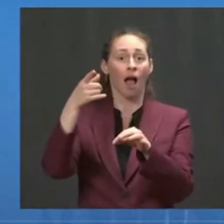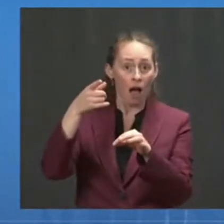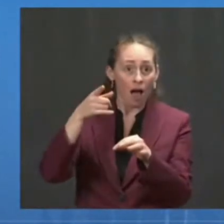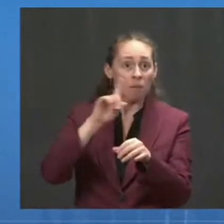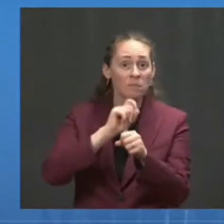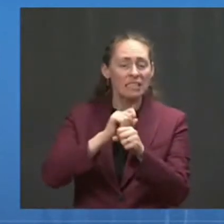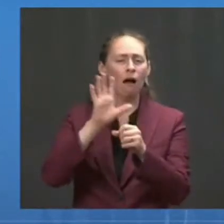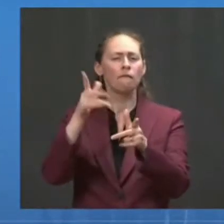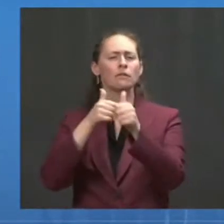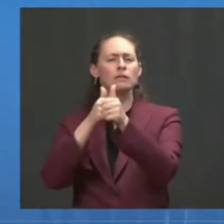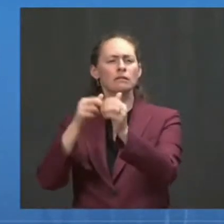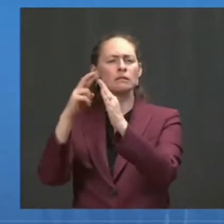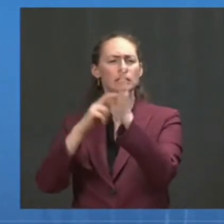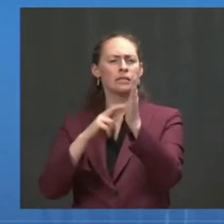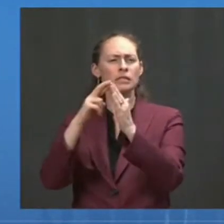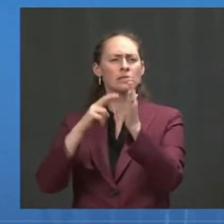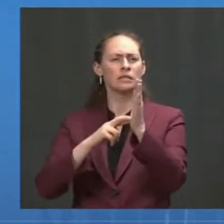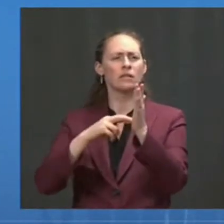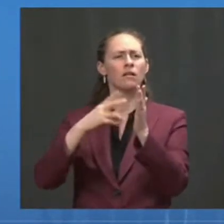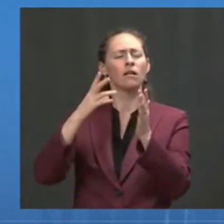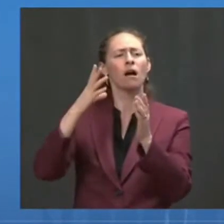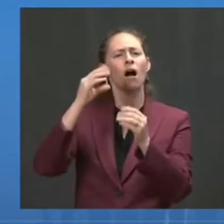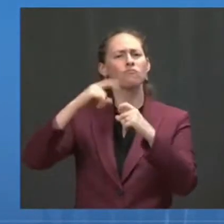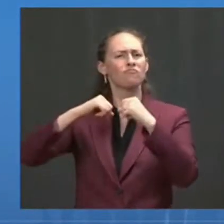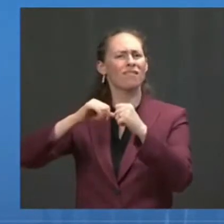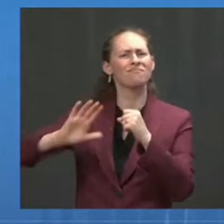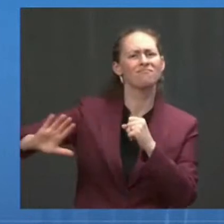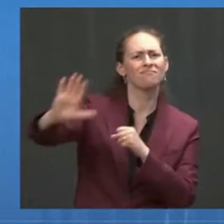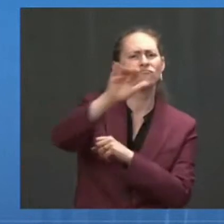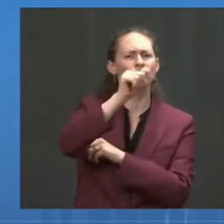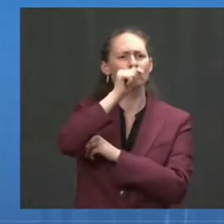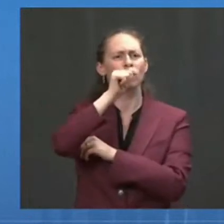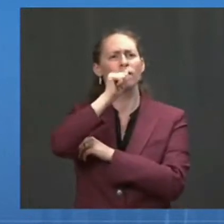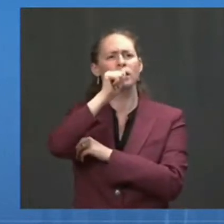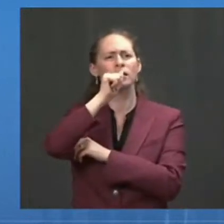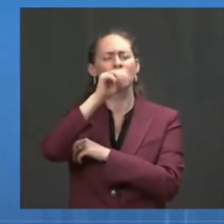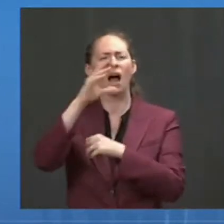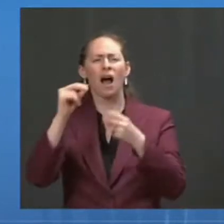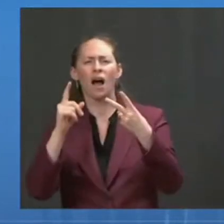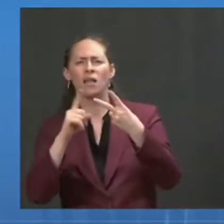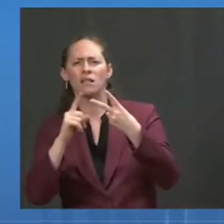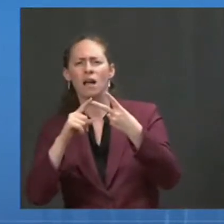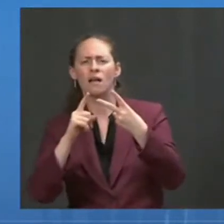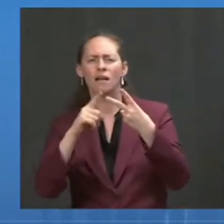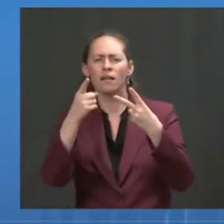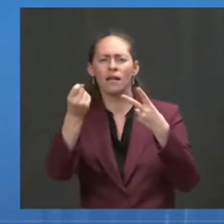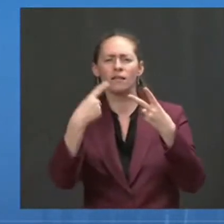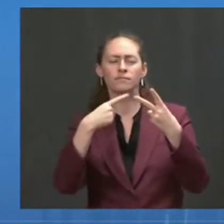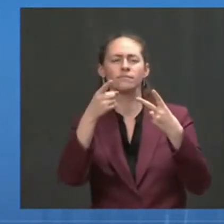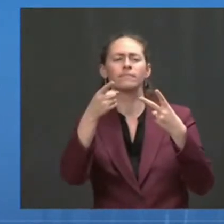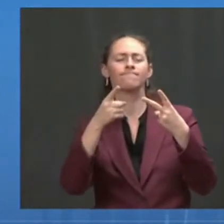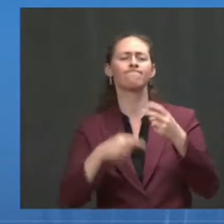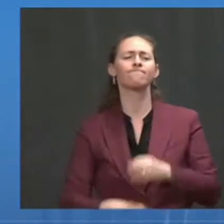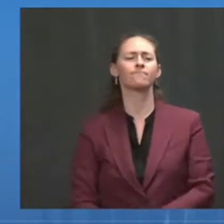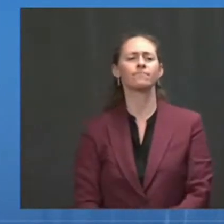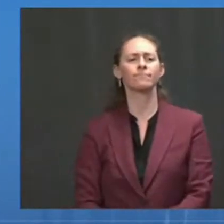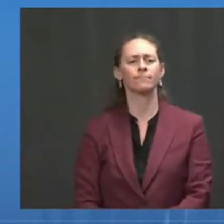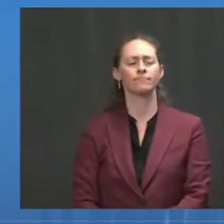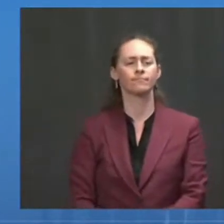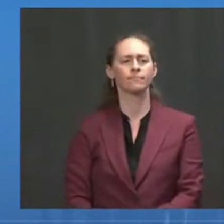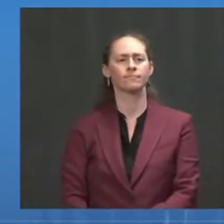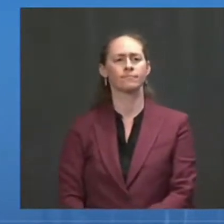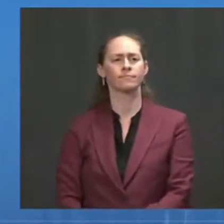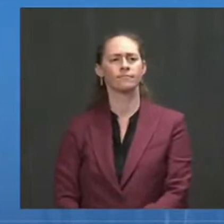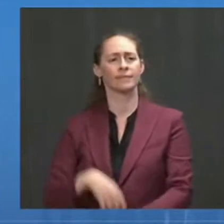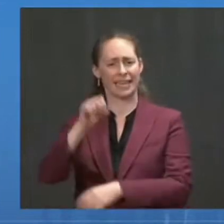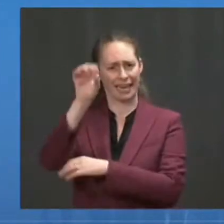people's privacy and security. The second part of your question, we are aware of some cases of fraud